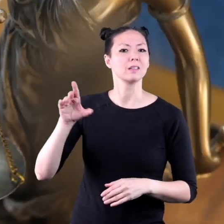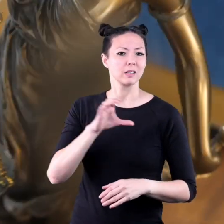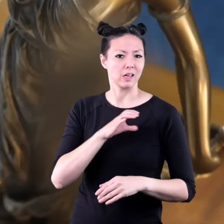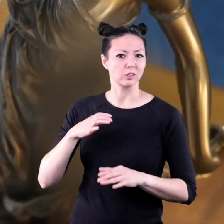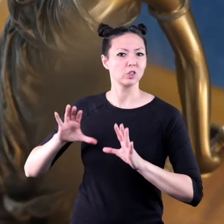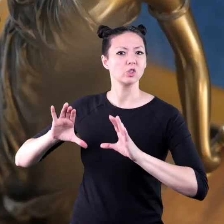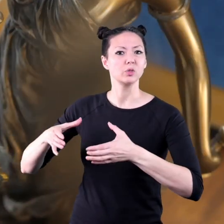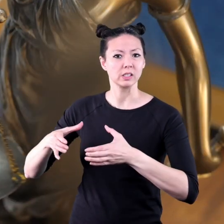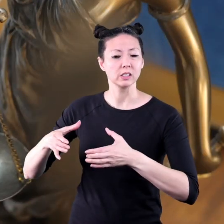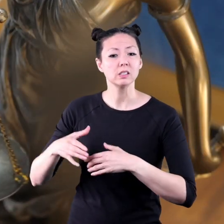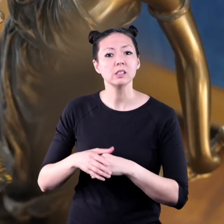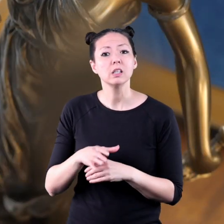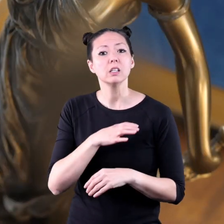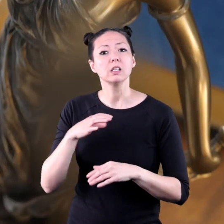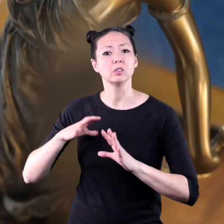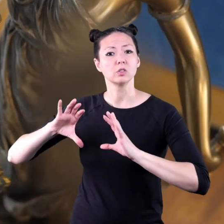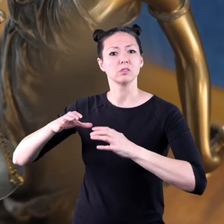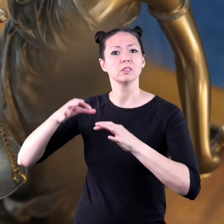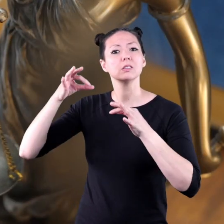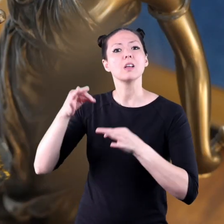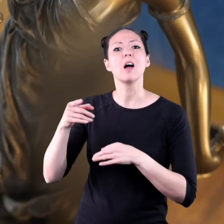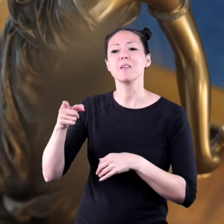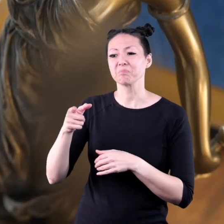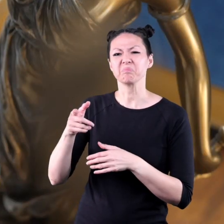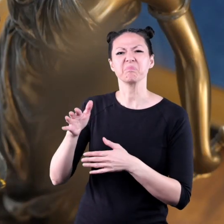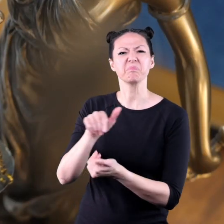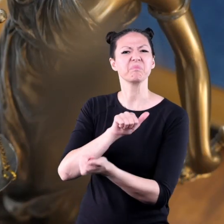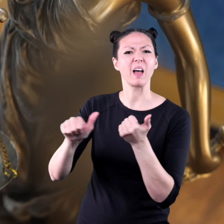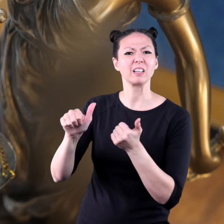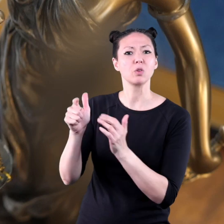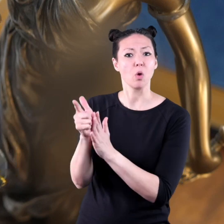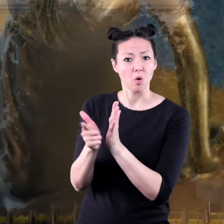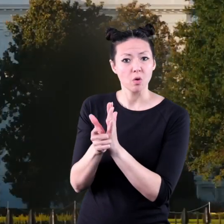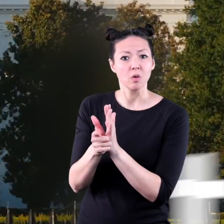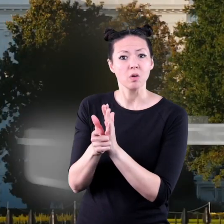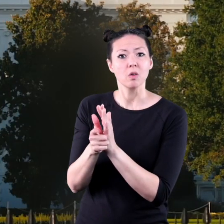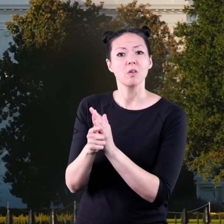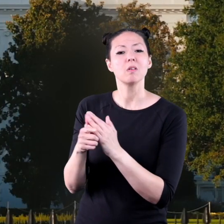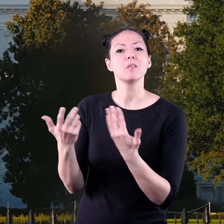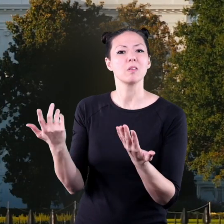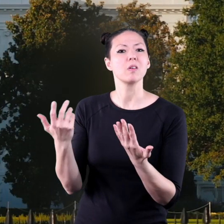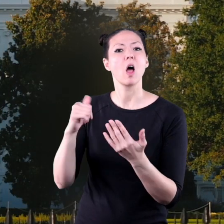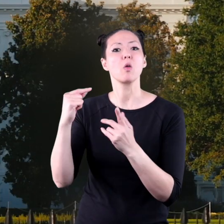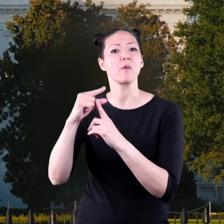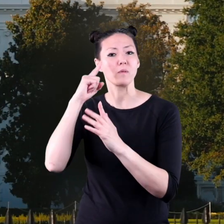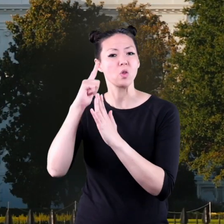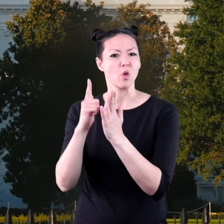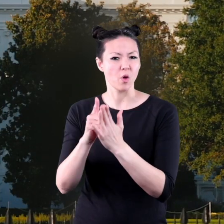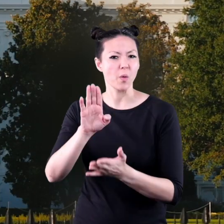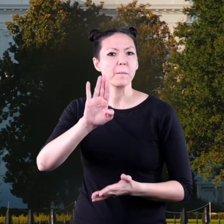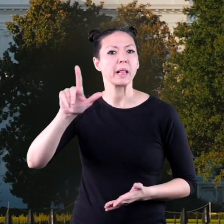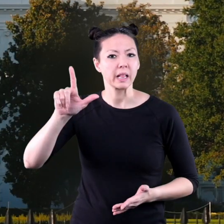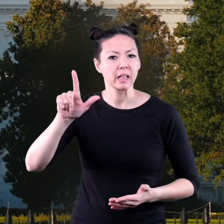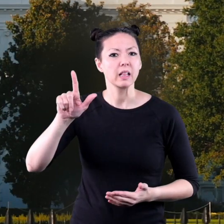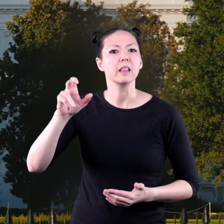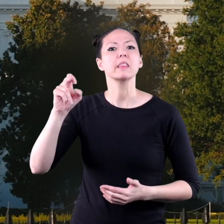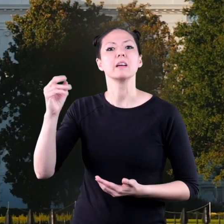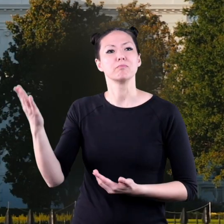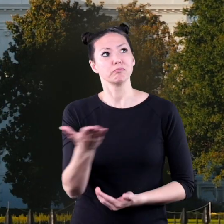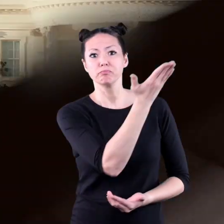If Congress decides to pass the bill, which is another word for law, the bill is then given to the president to look